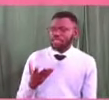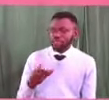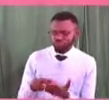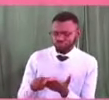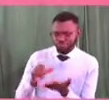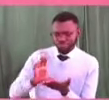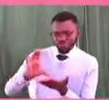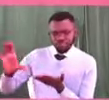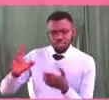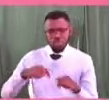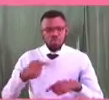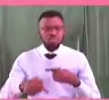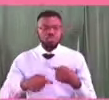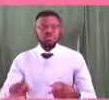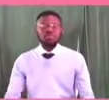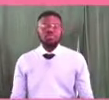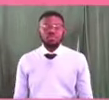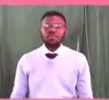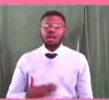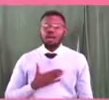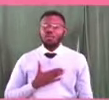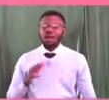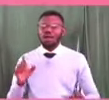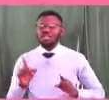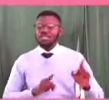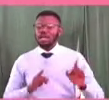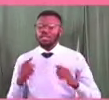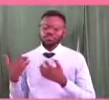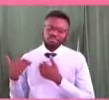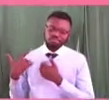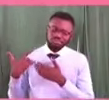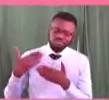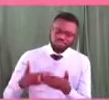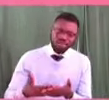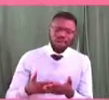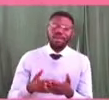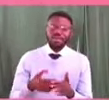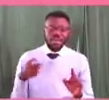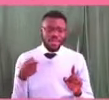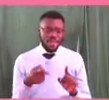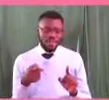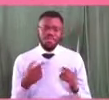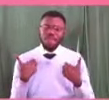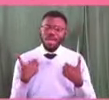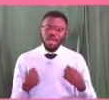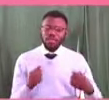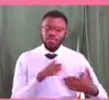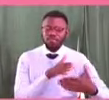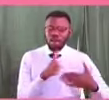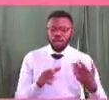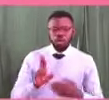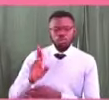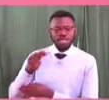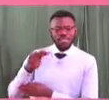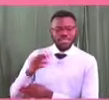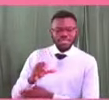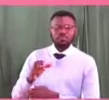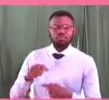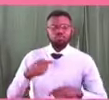sustainability. Our journey towards universal health coverage is underway. Already,